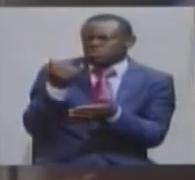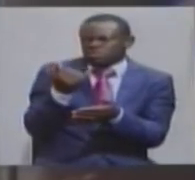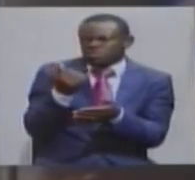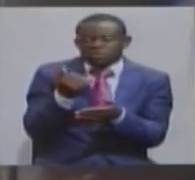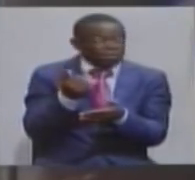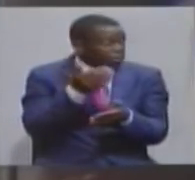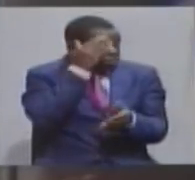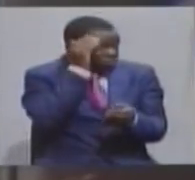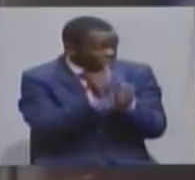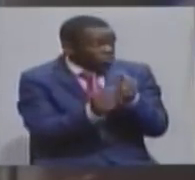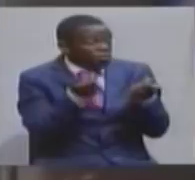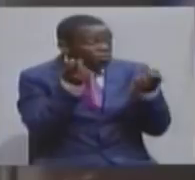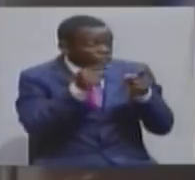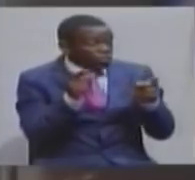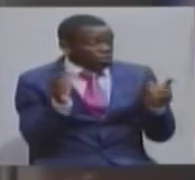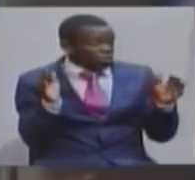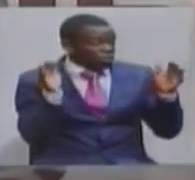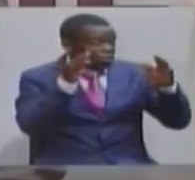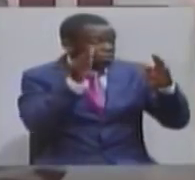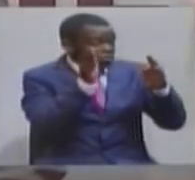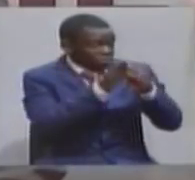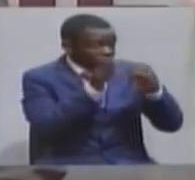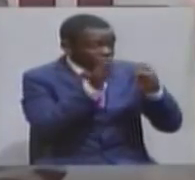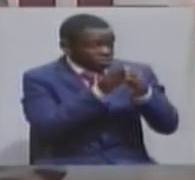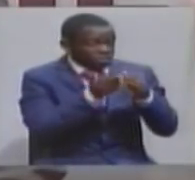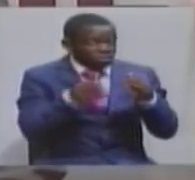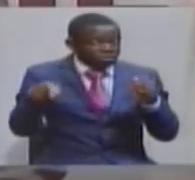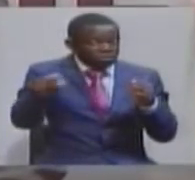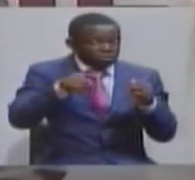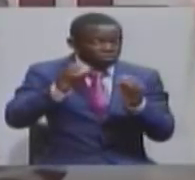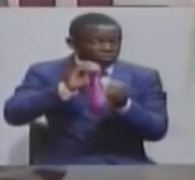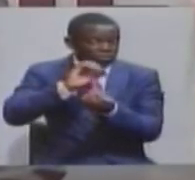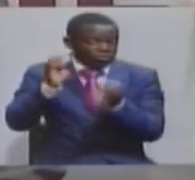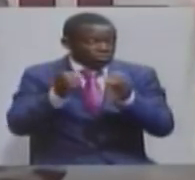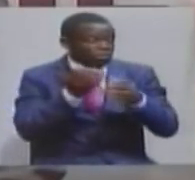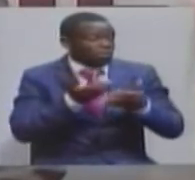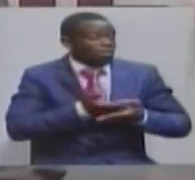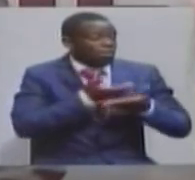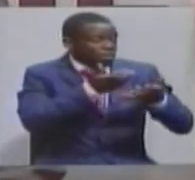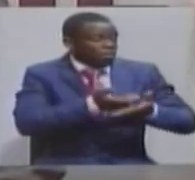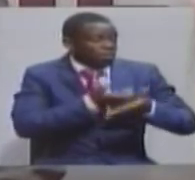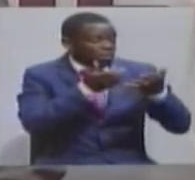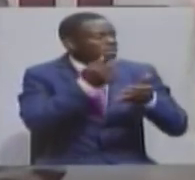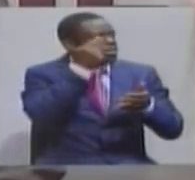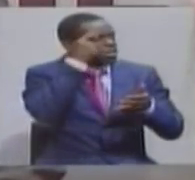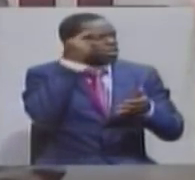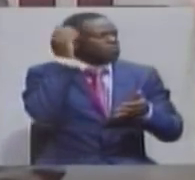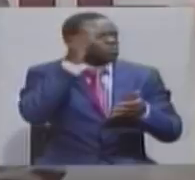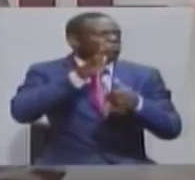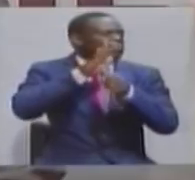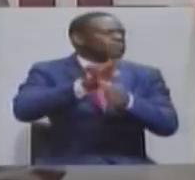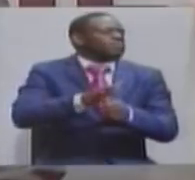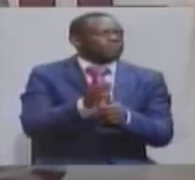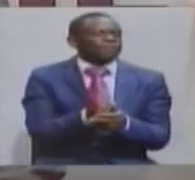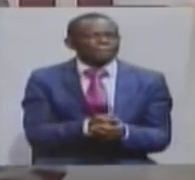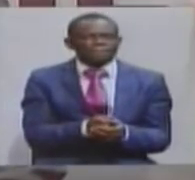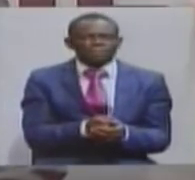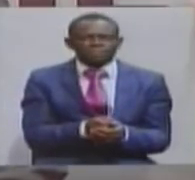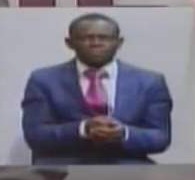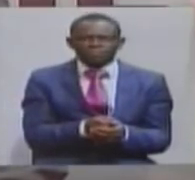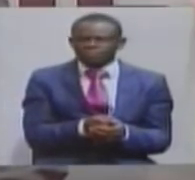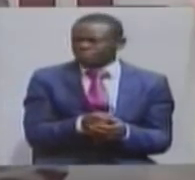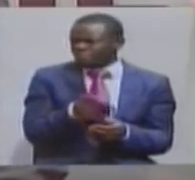it. What makes them think that if this dialogue, which they want, whatever animal it is, this dialogue is